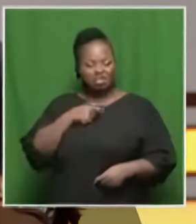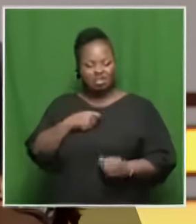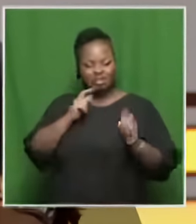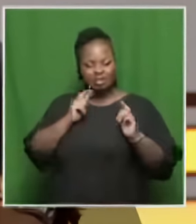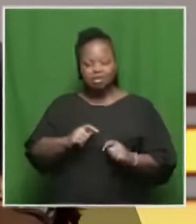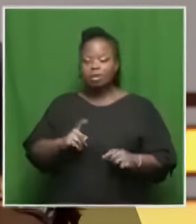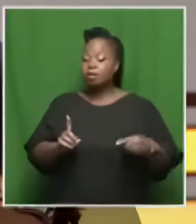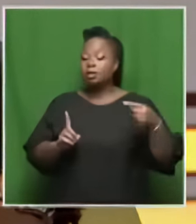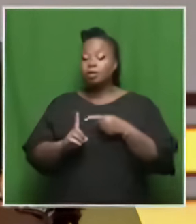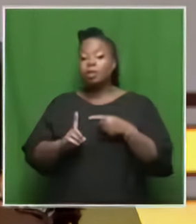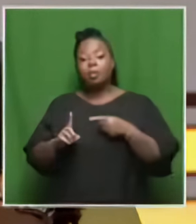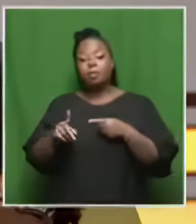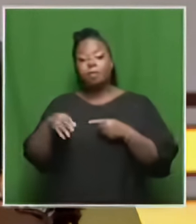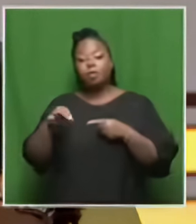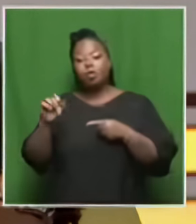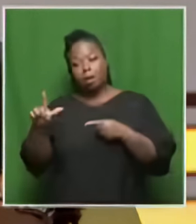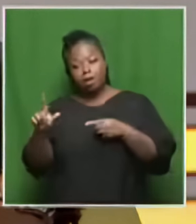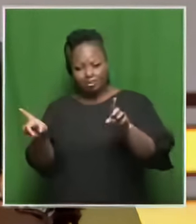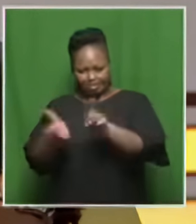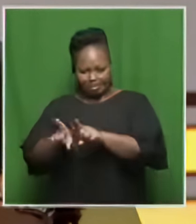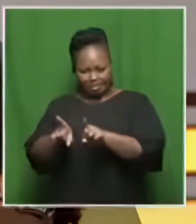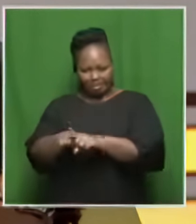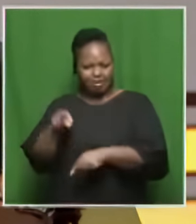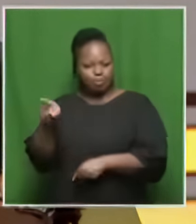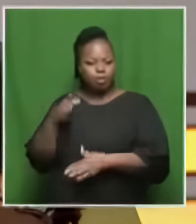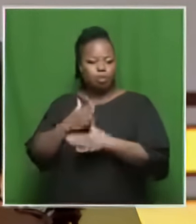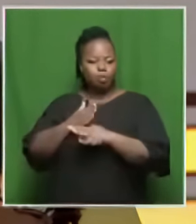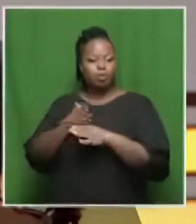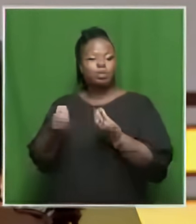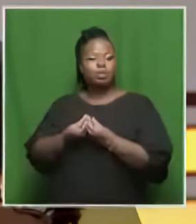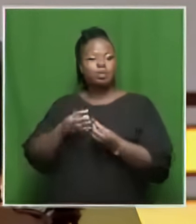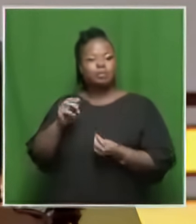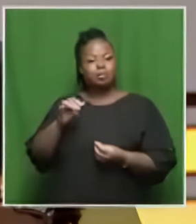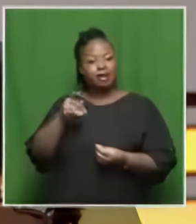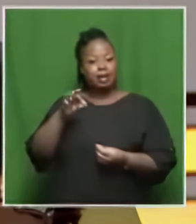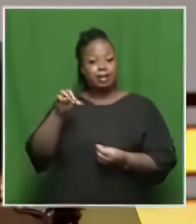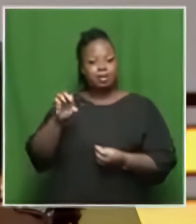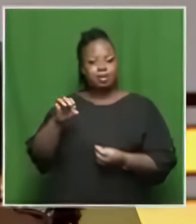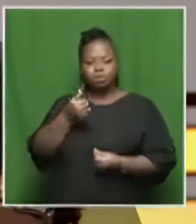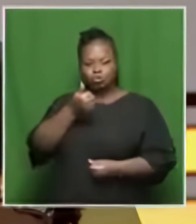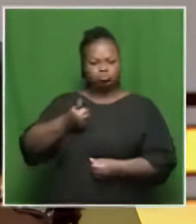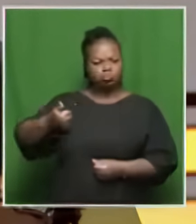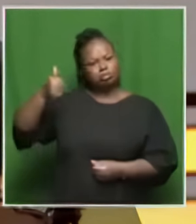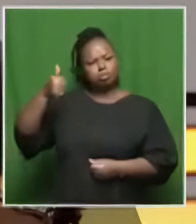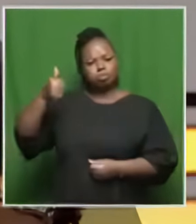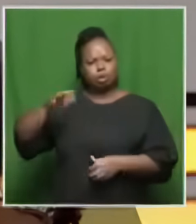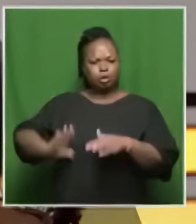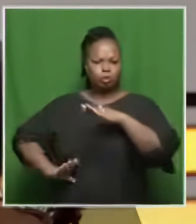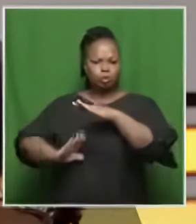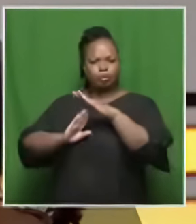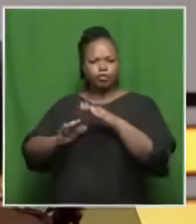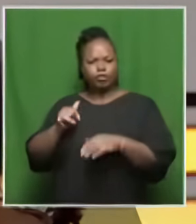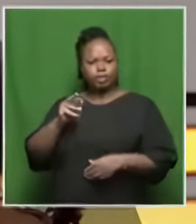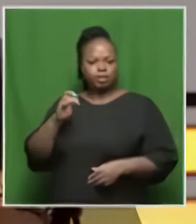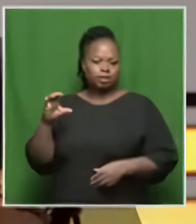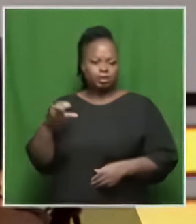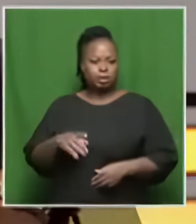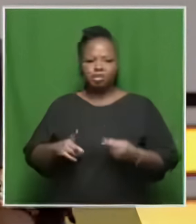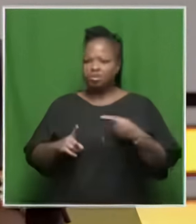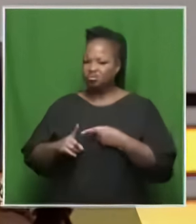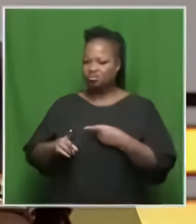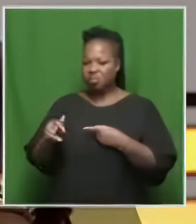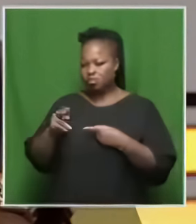Paul will do the same. To work with McBride is to work with higher cadres of the ANC. McBride